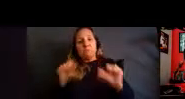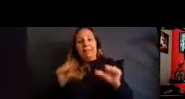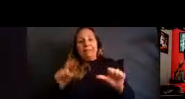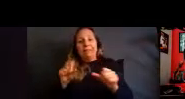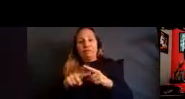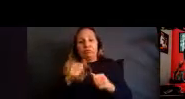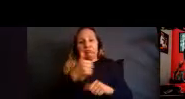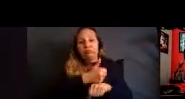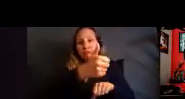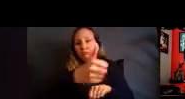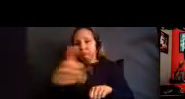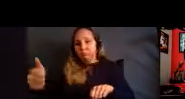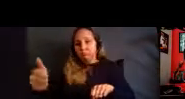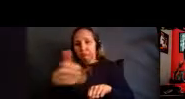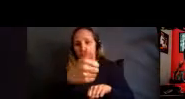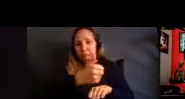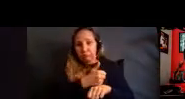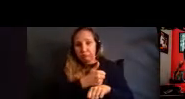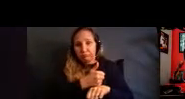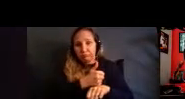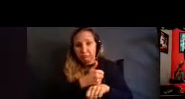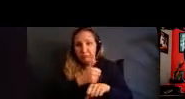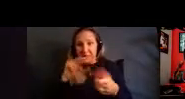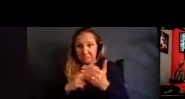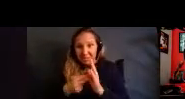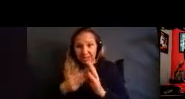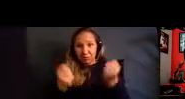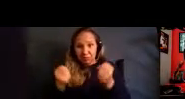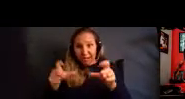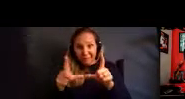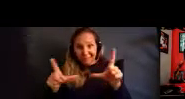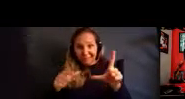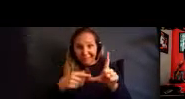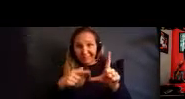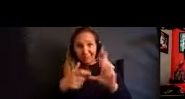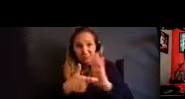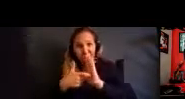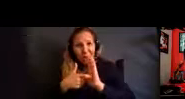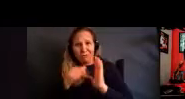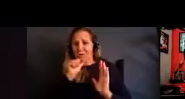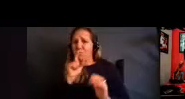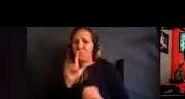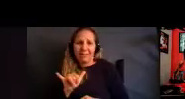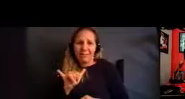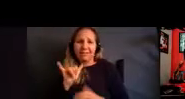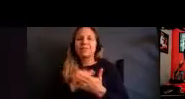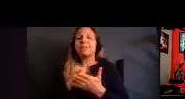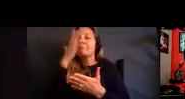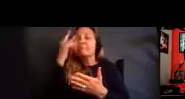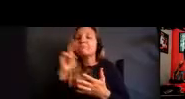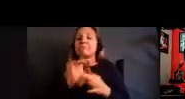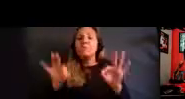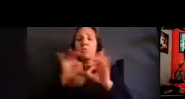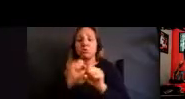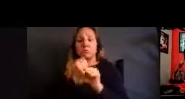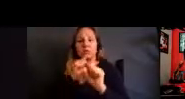offices. It doesn't necessarily mean that they need that driver's license in all positions. And so this is why it's important to clarify that.